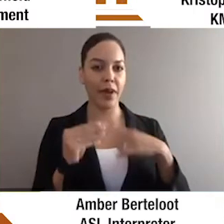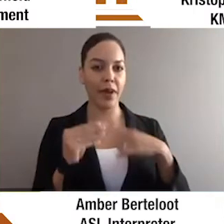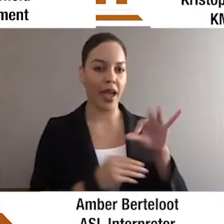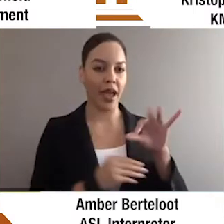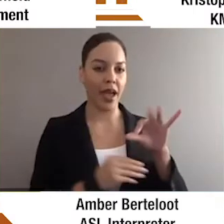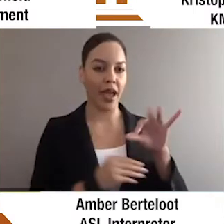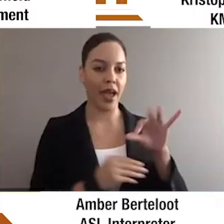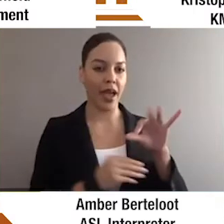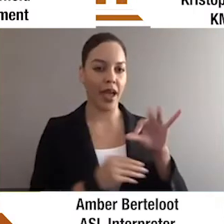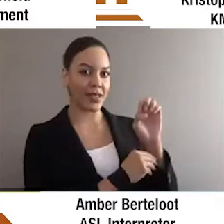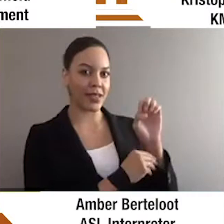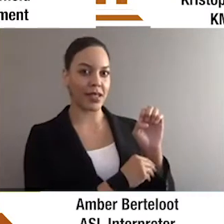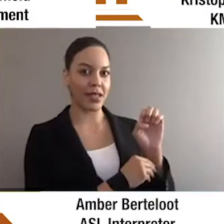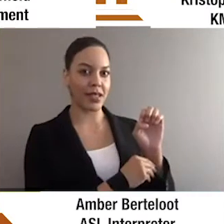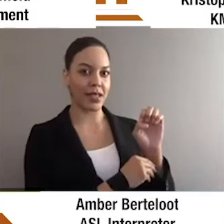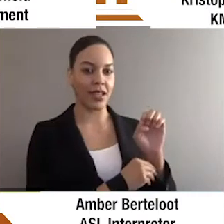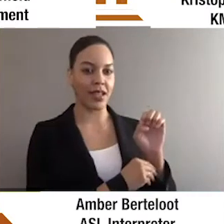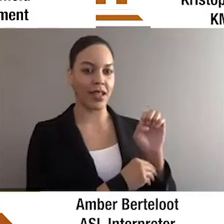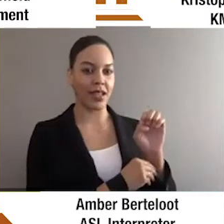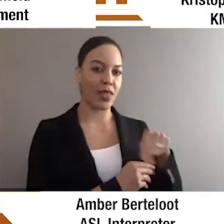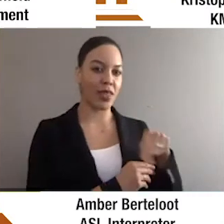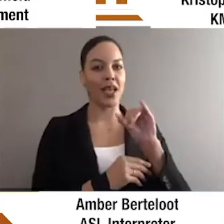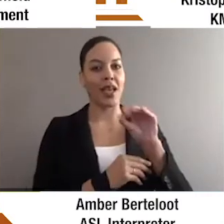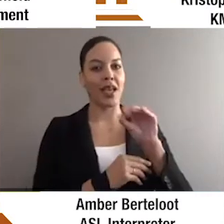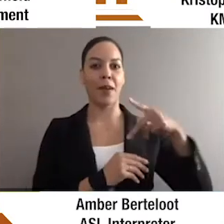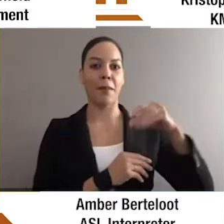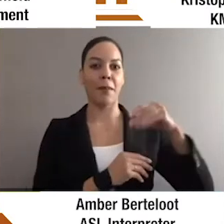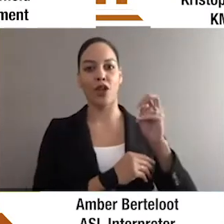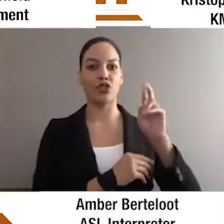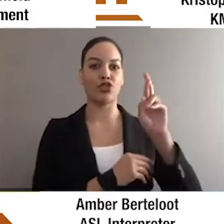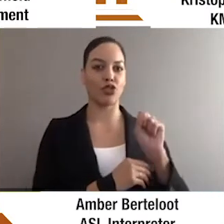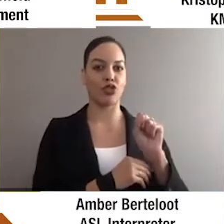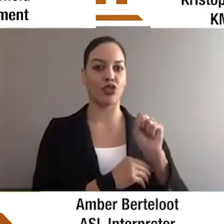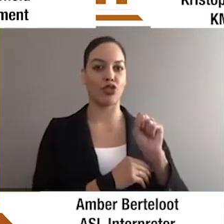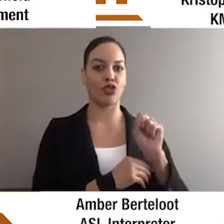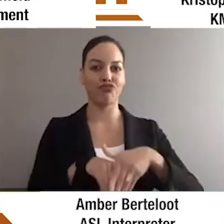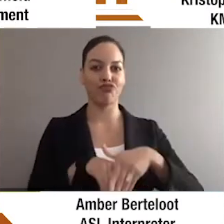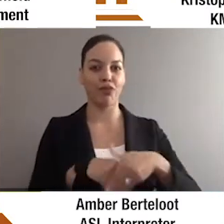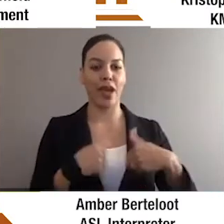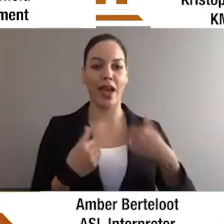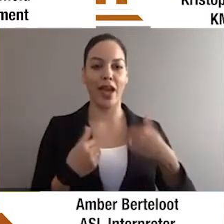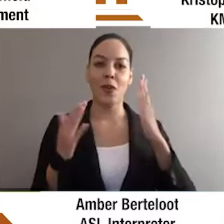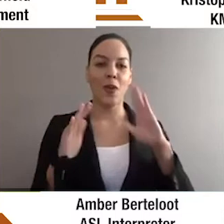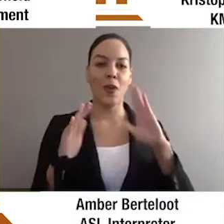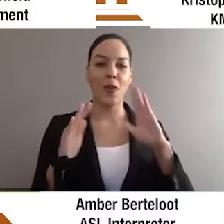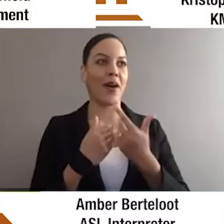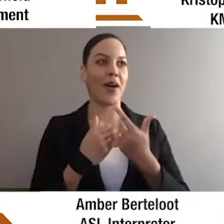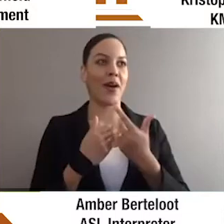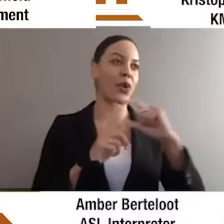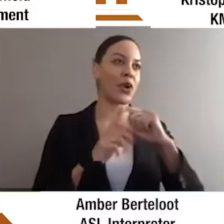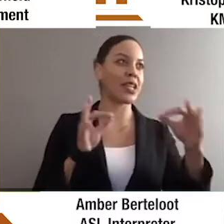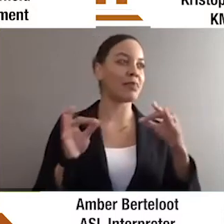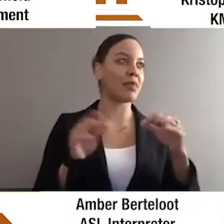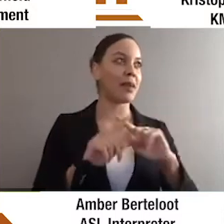these thieves and imposters? I don't have no better words for them. You know, yeah, I hate